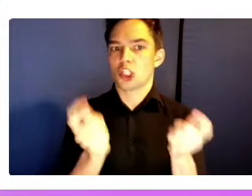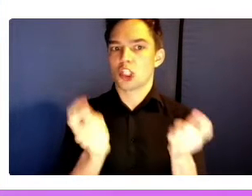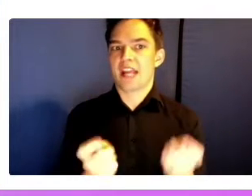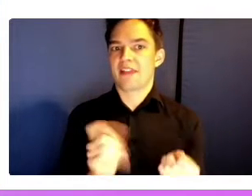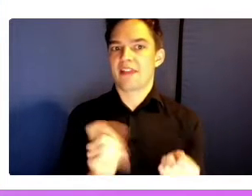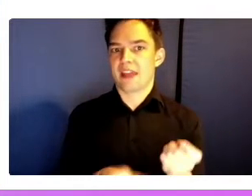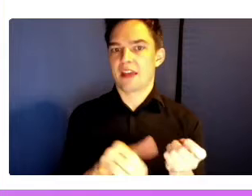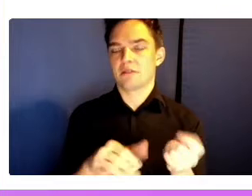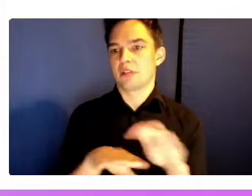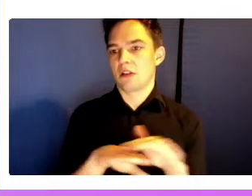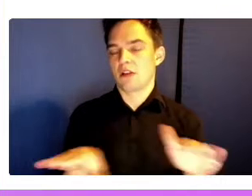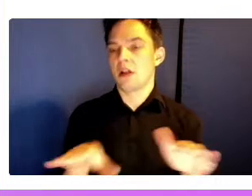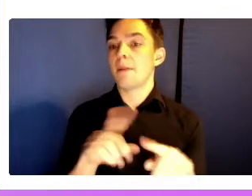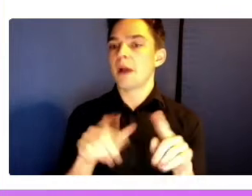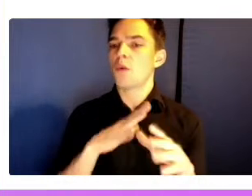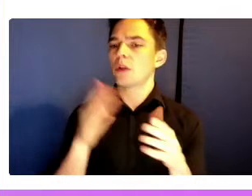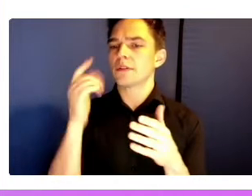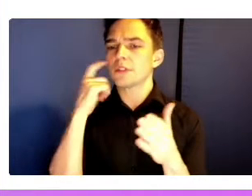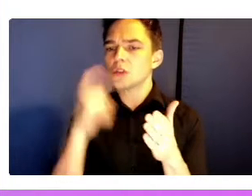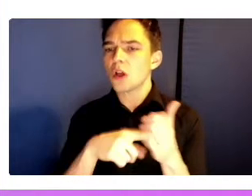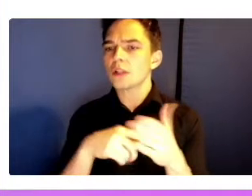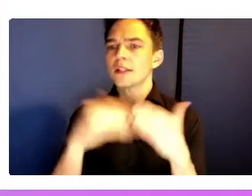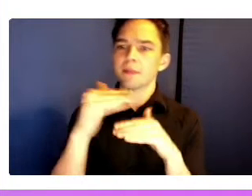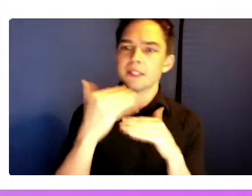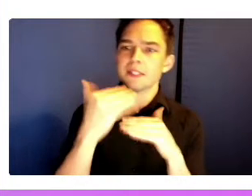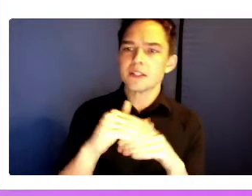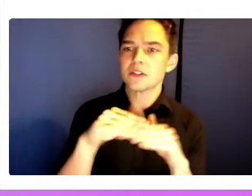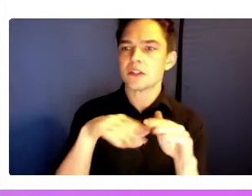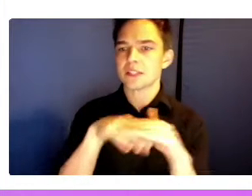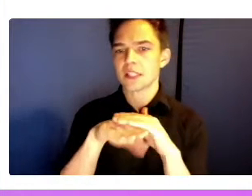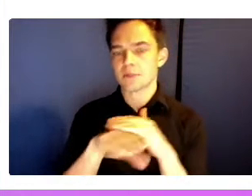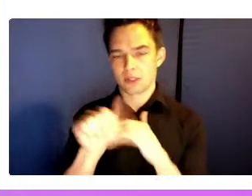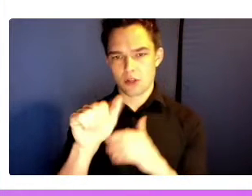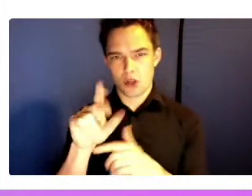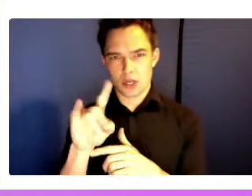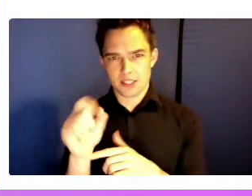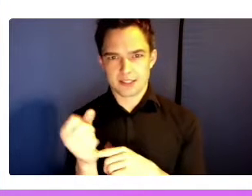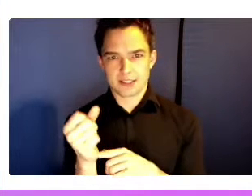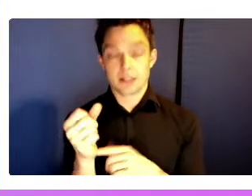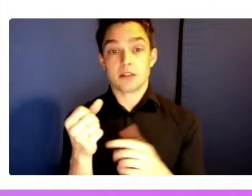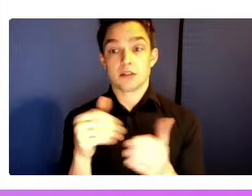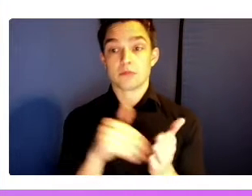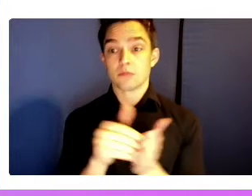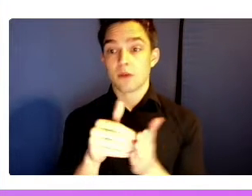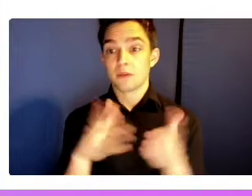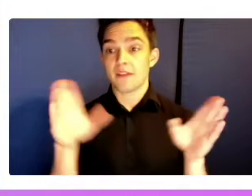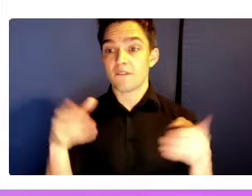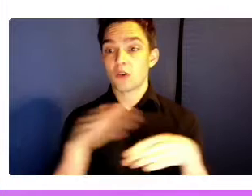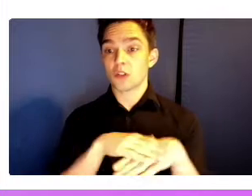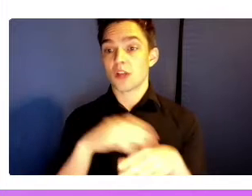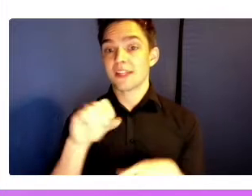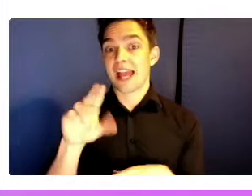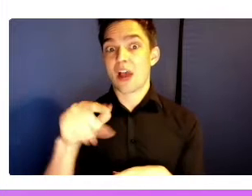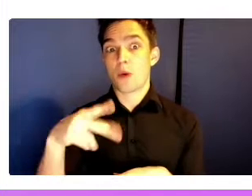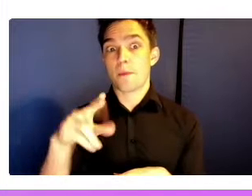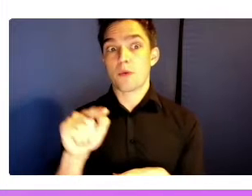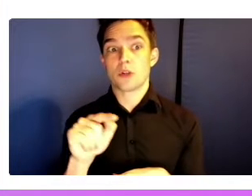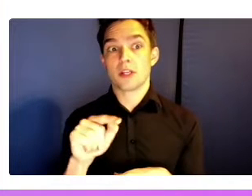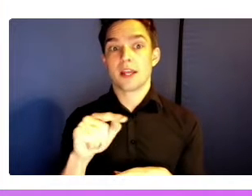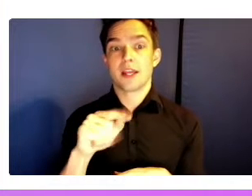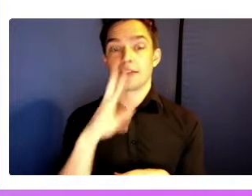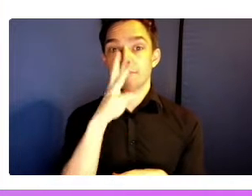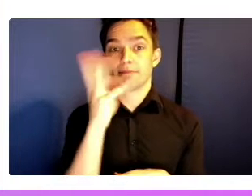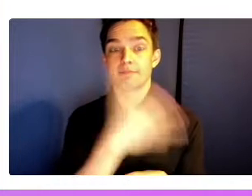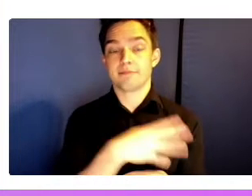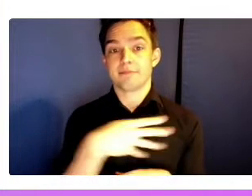I want to acknowledge some of the limitations in accessibility audits. They're often focused on the output and ignorant of what's